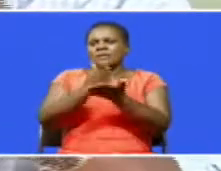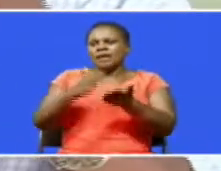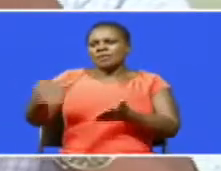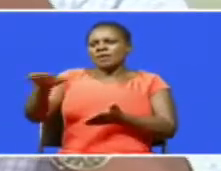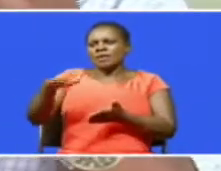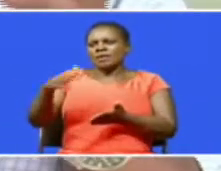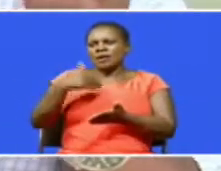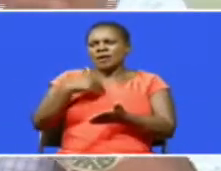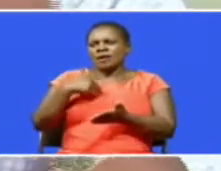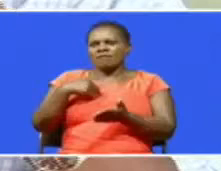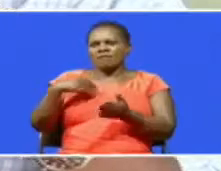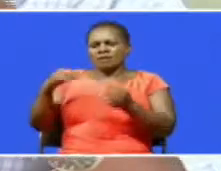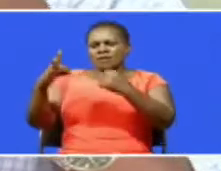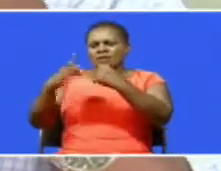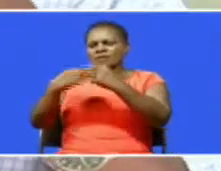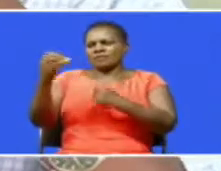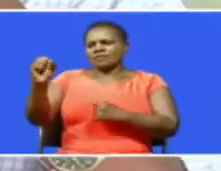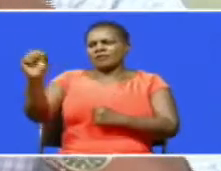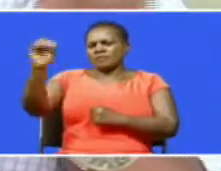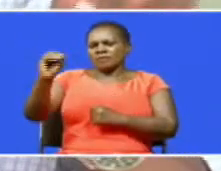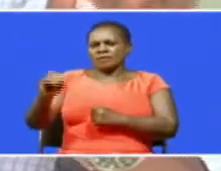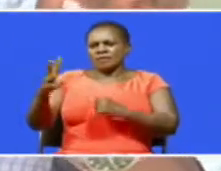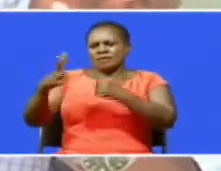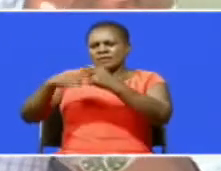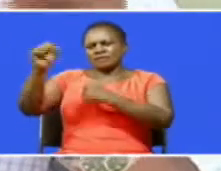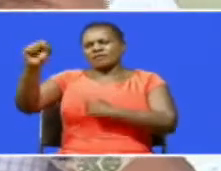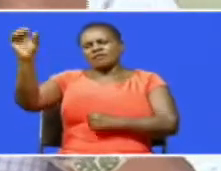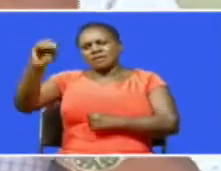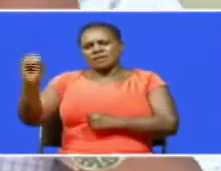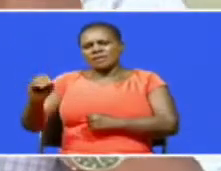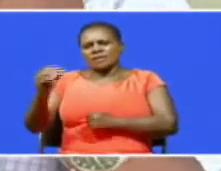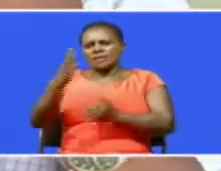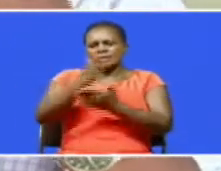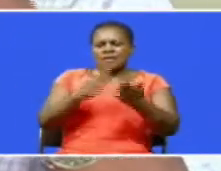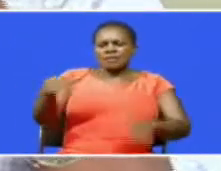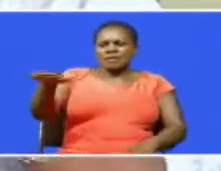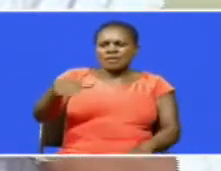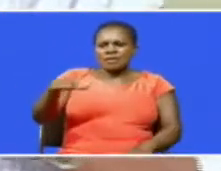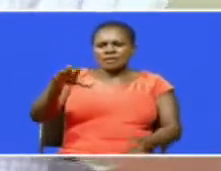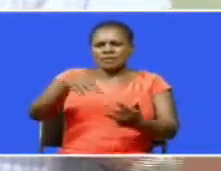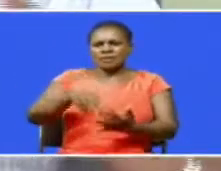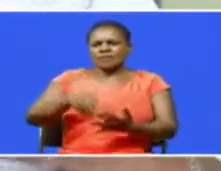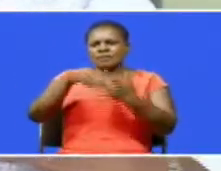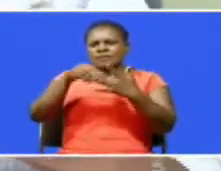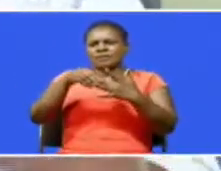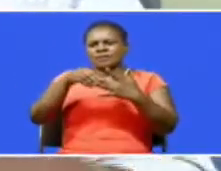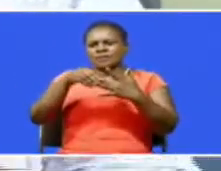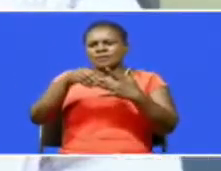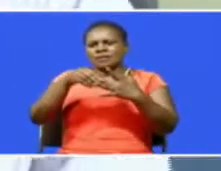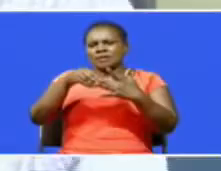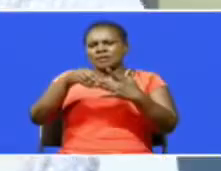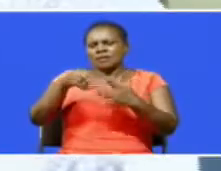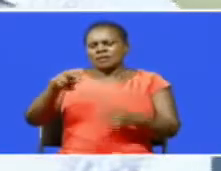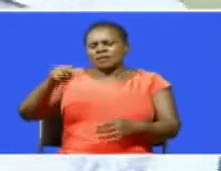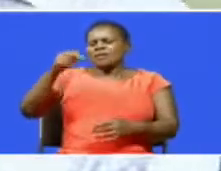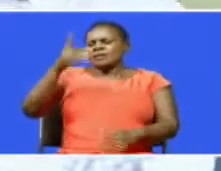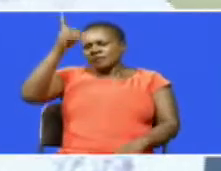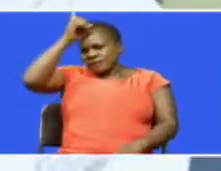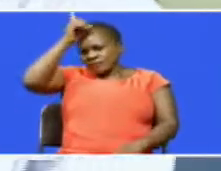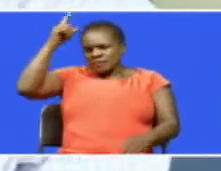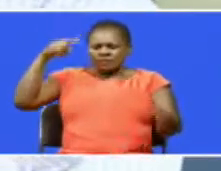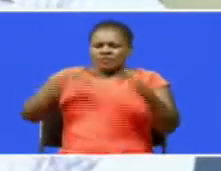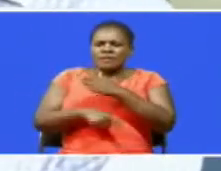have 85–90% coverage rates, 95%. Some areas, particularly the far-flung areas and so on, the remote